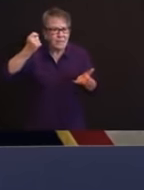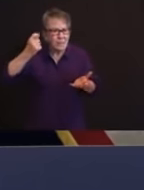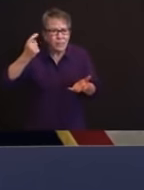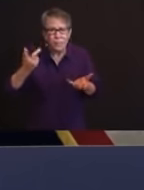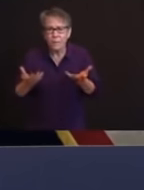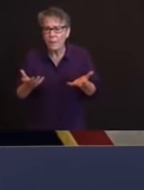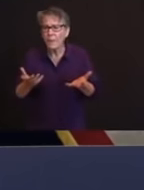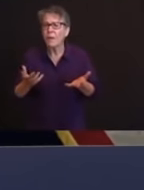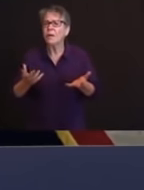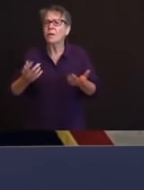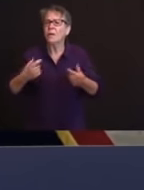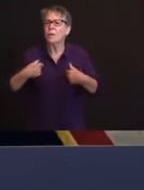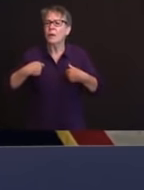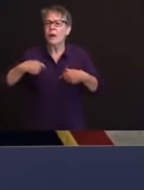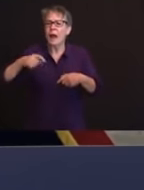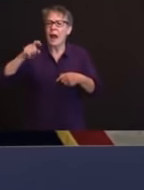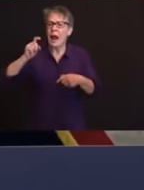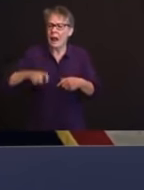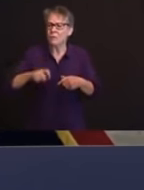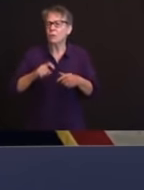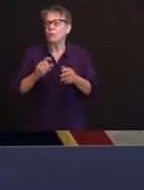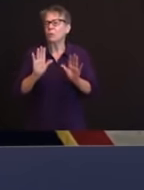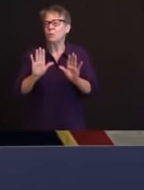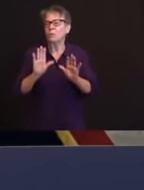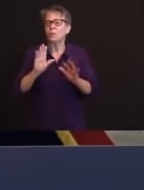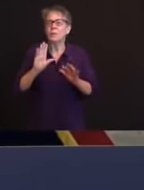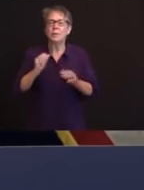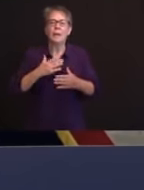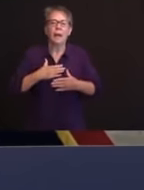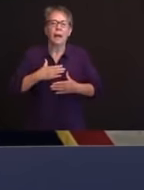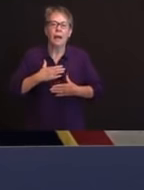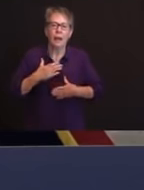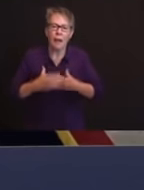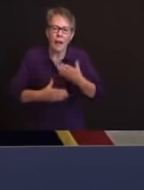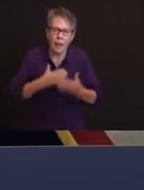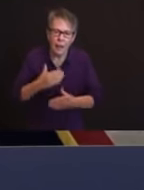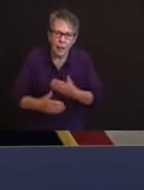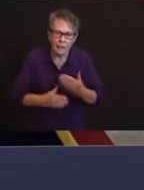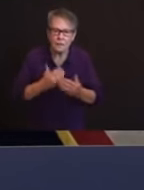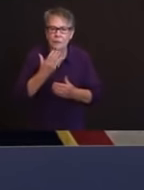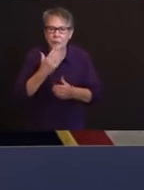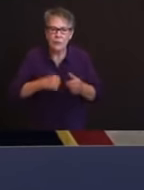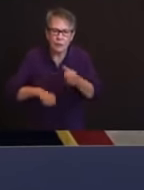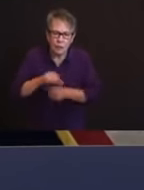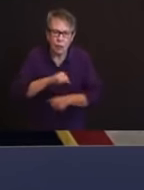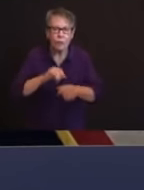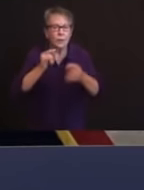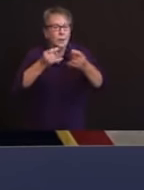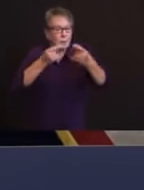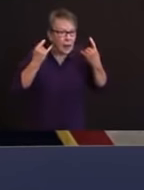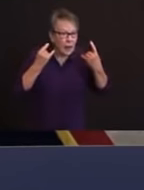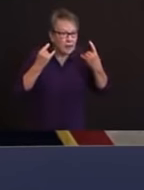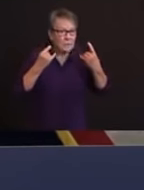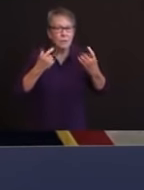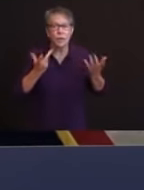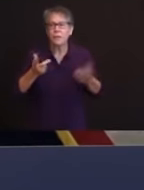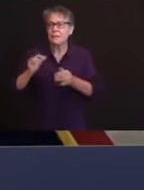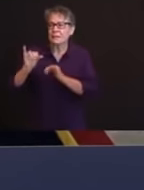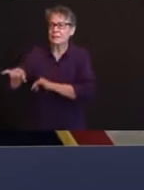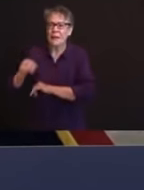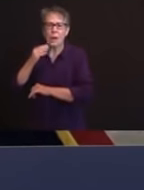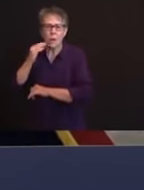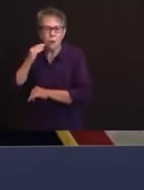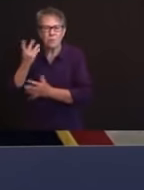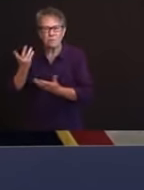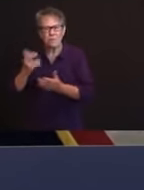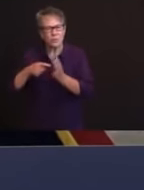can give is wearing a mask or just staying home. We are in this crisis, and we're going to need each